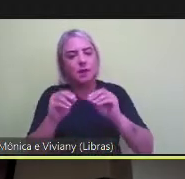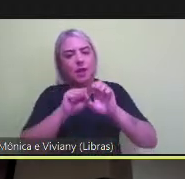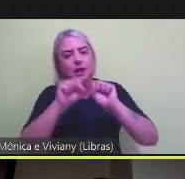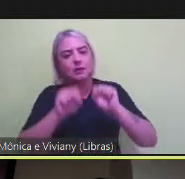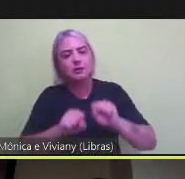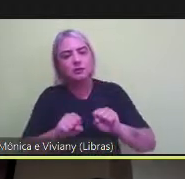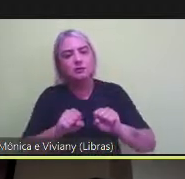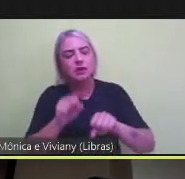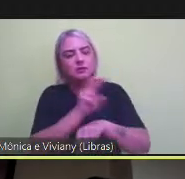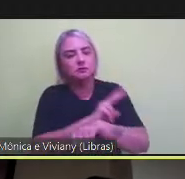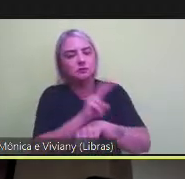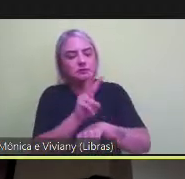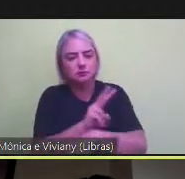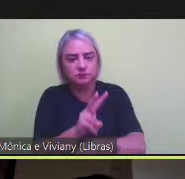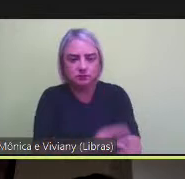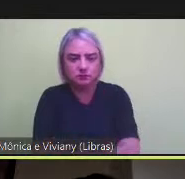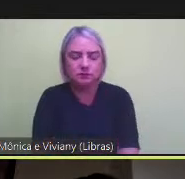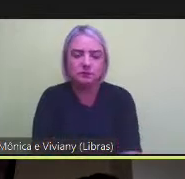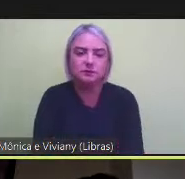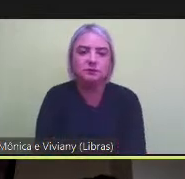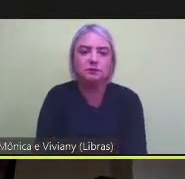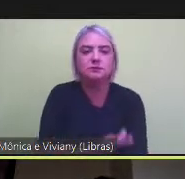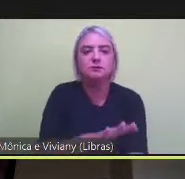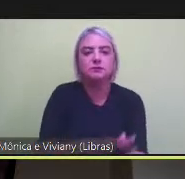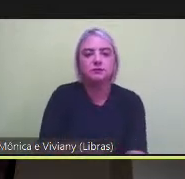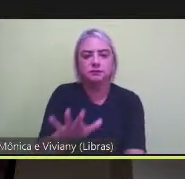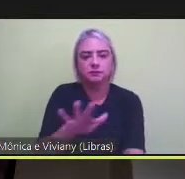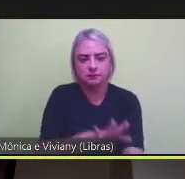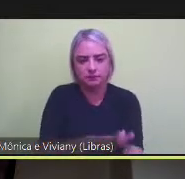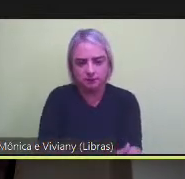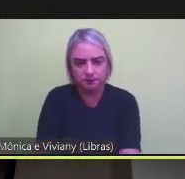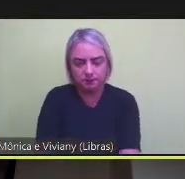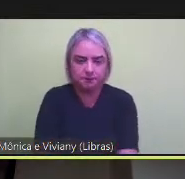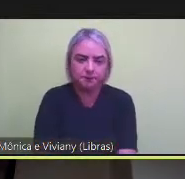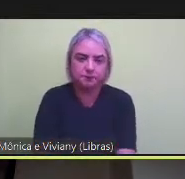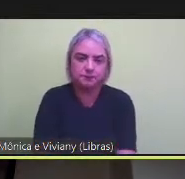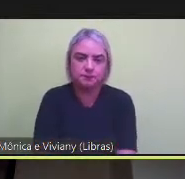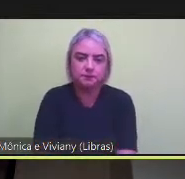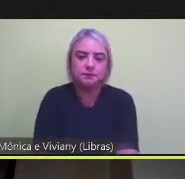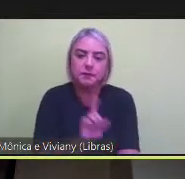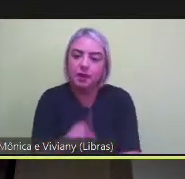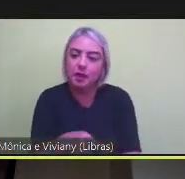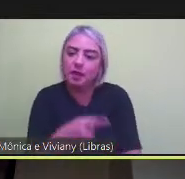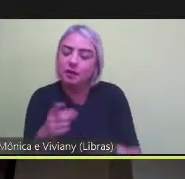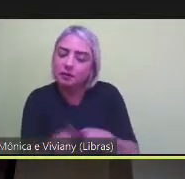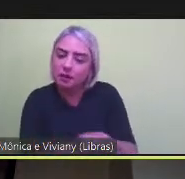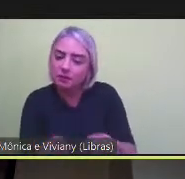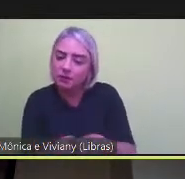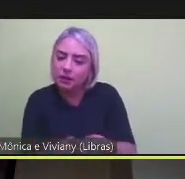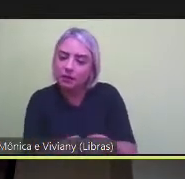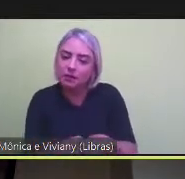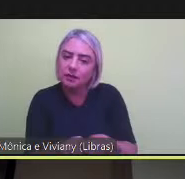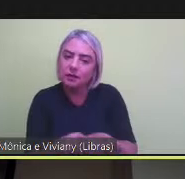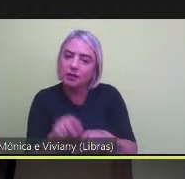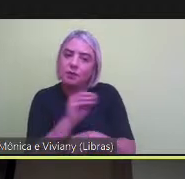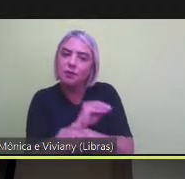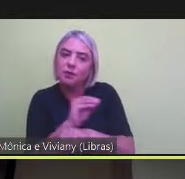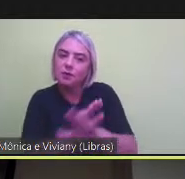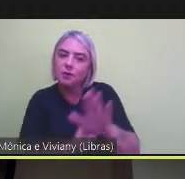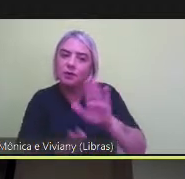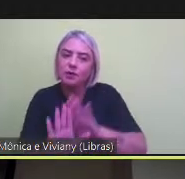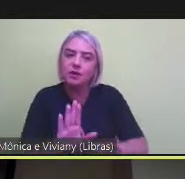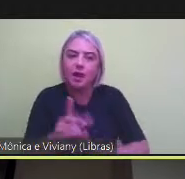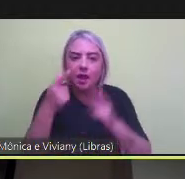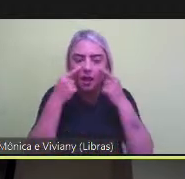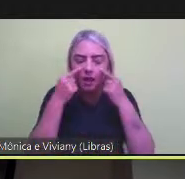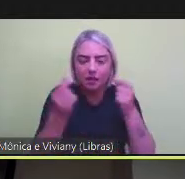implement a system to monitor in this area On the other hand, the